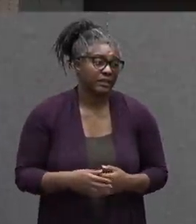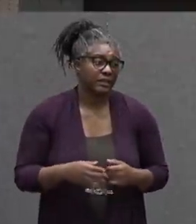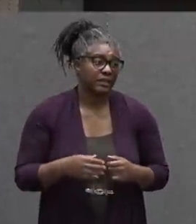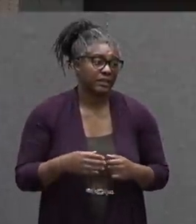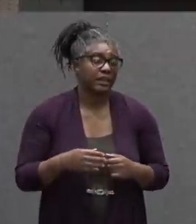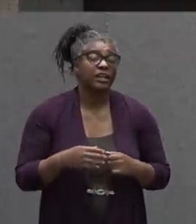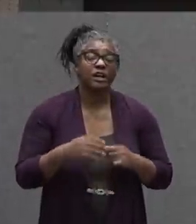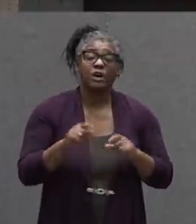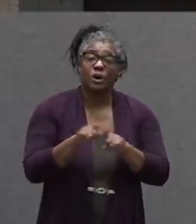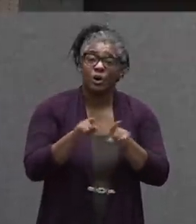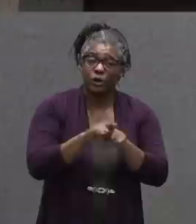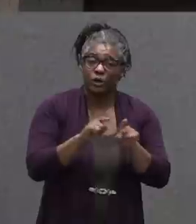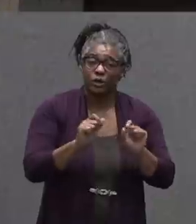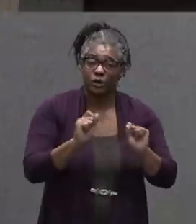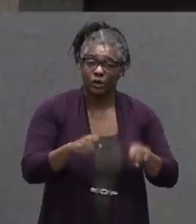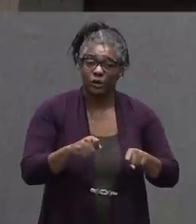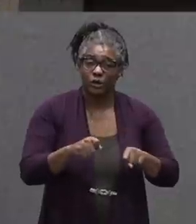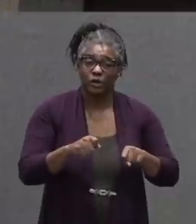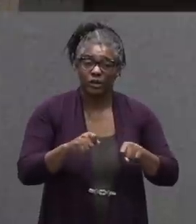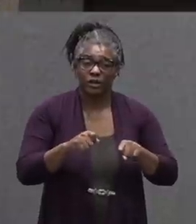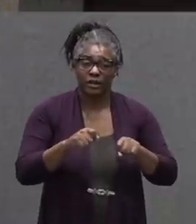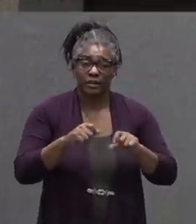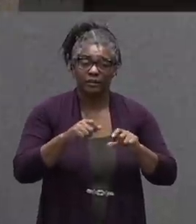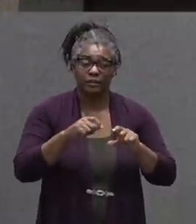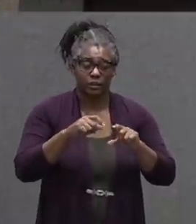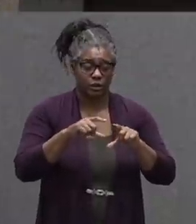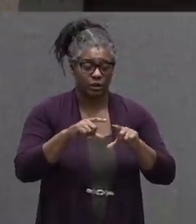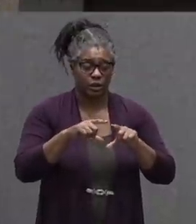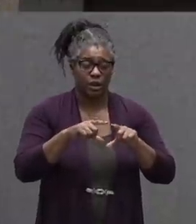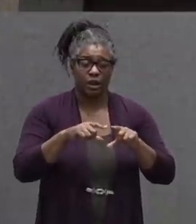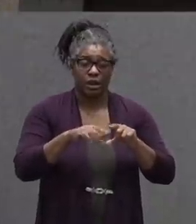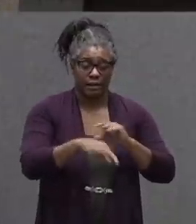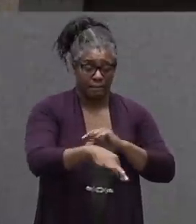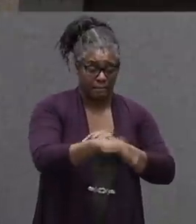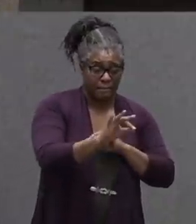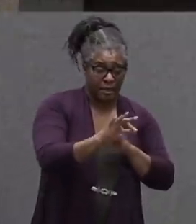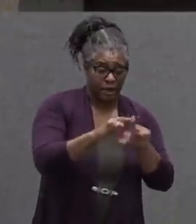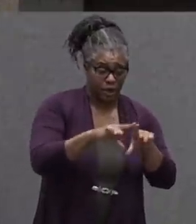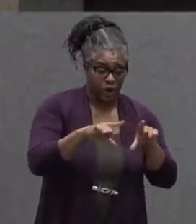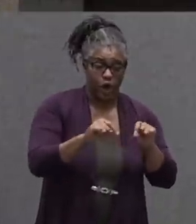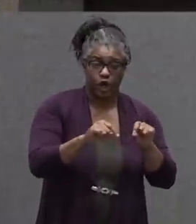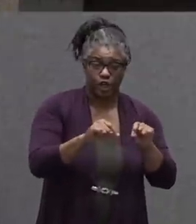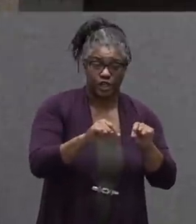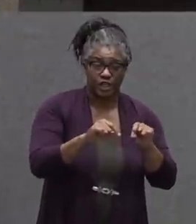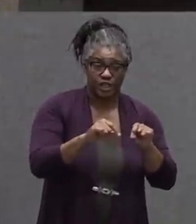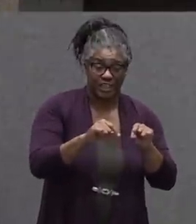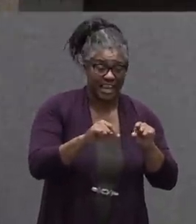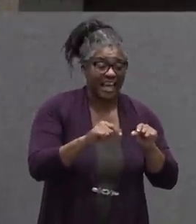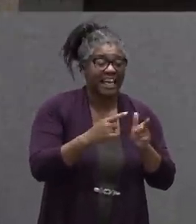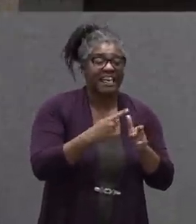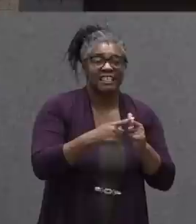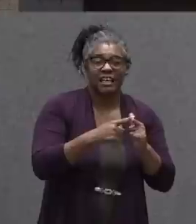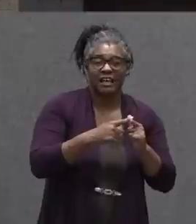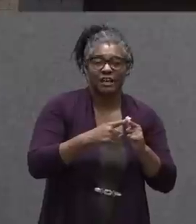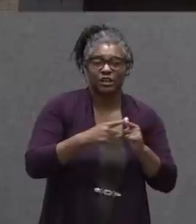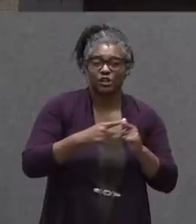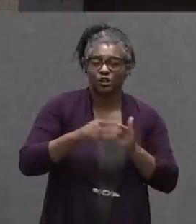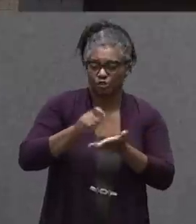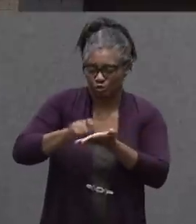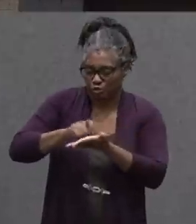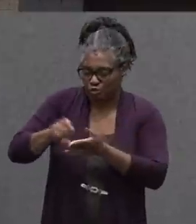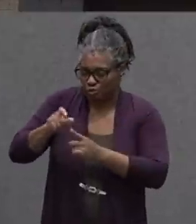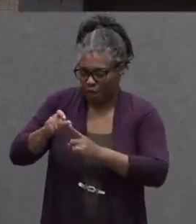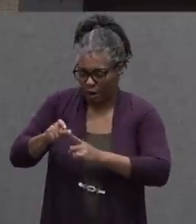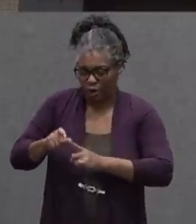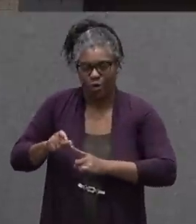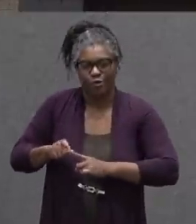all of the words that have that sound in it. So there's lots of ways that you can change that game. I'm going to